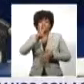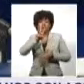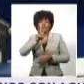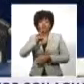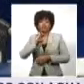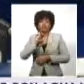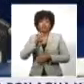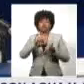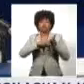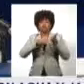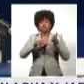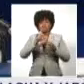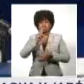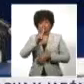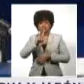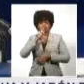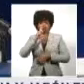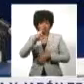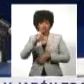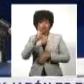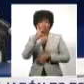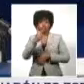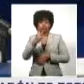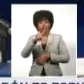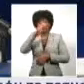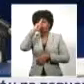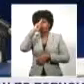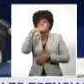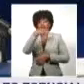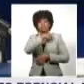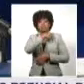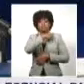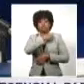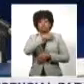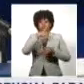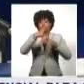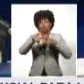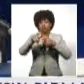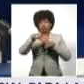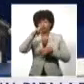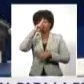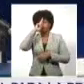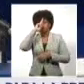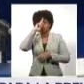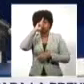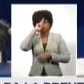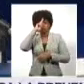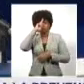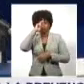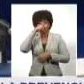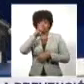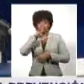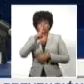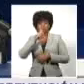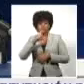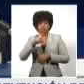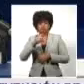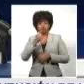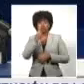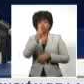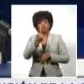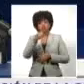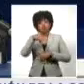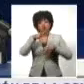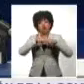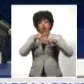9.37, and Honduras with 8.94. Today, in our country, 6 patients